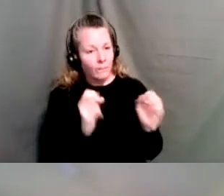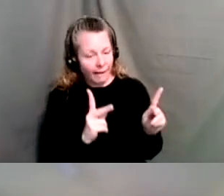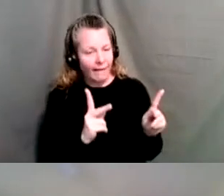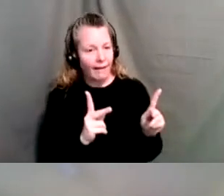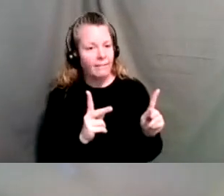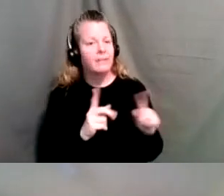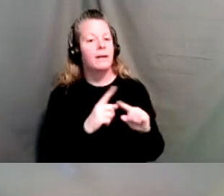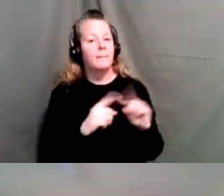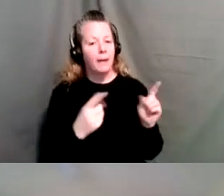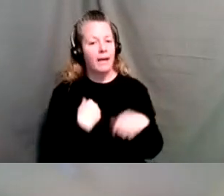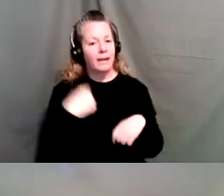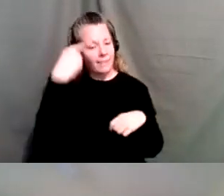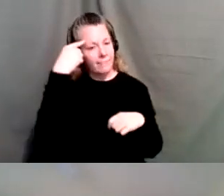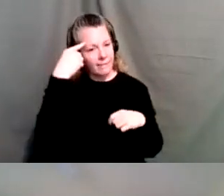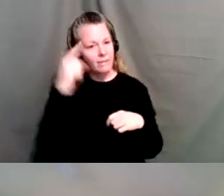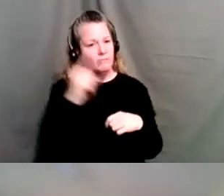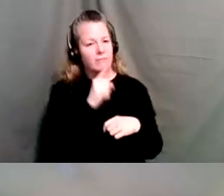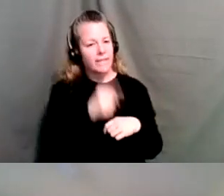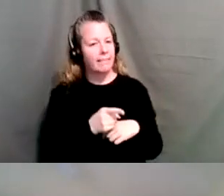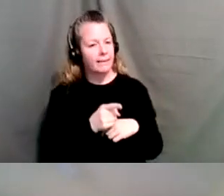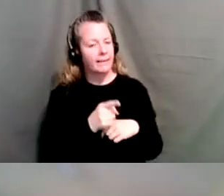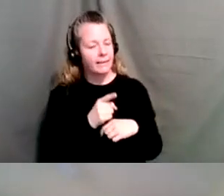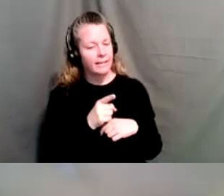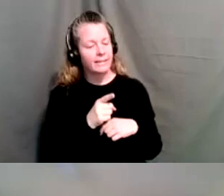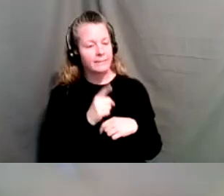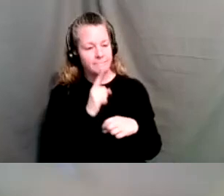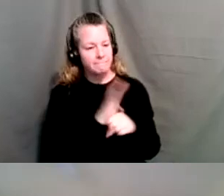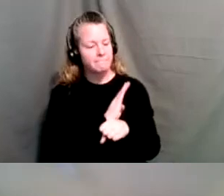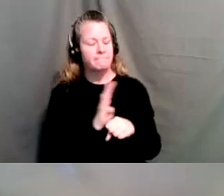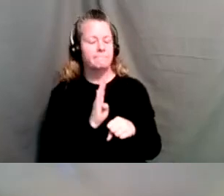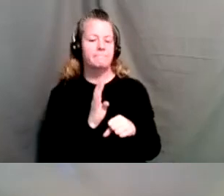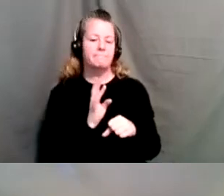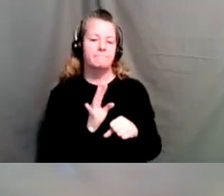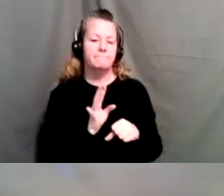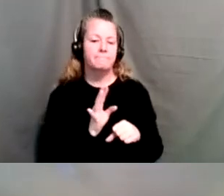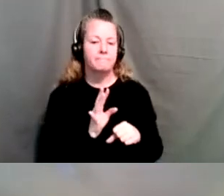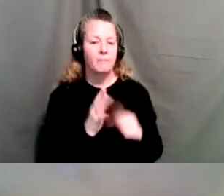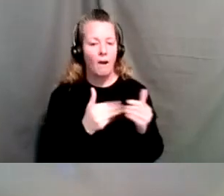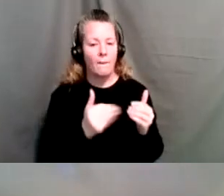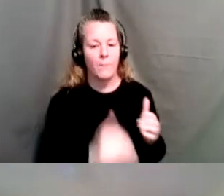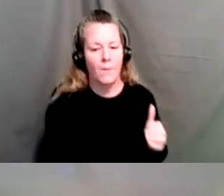but I think really actually almost,